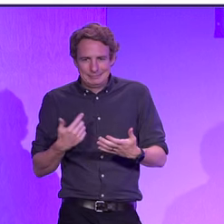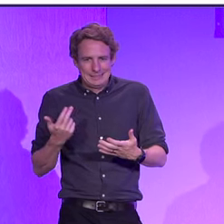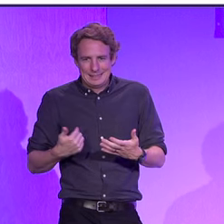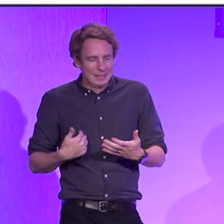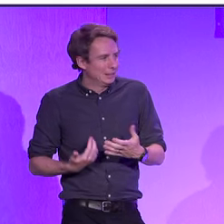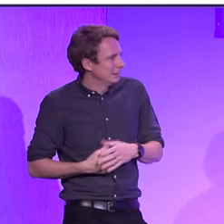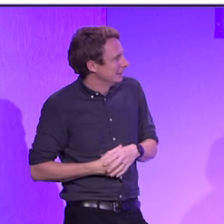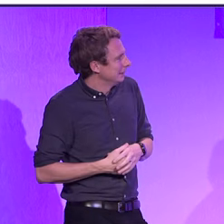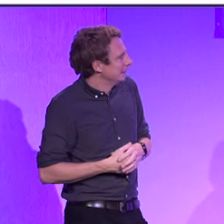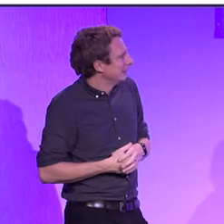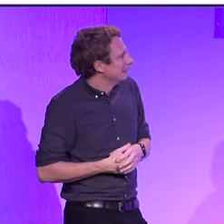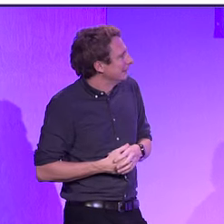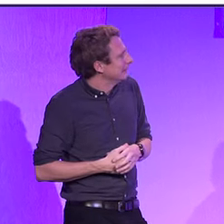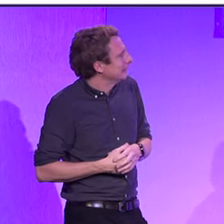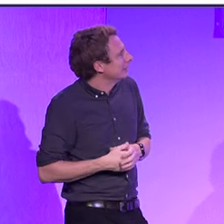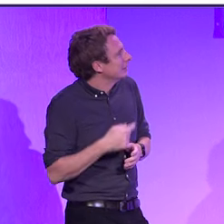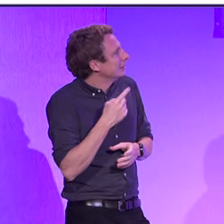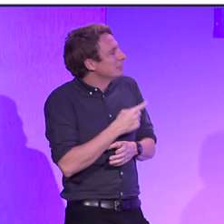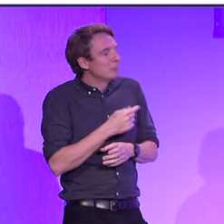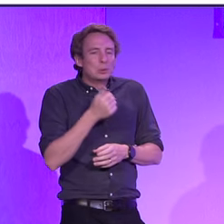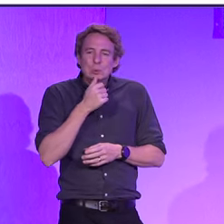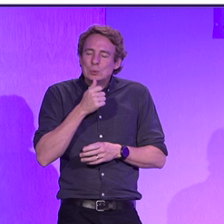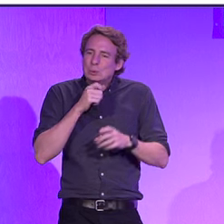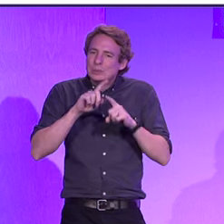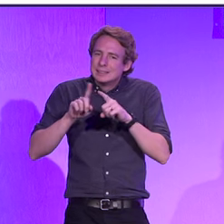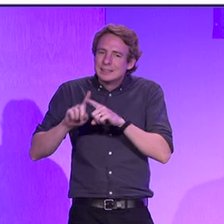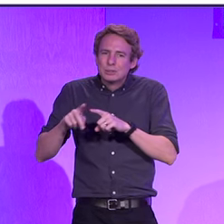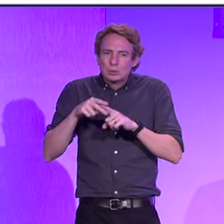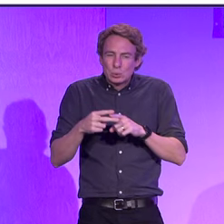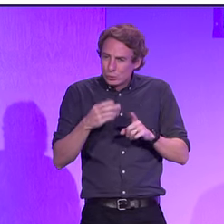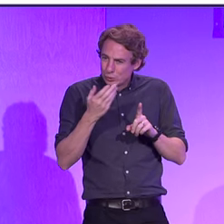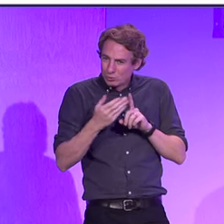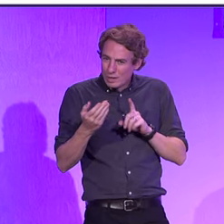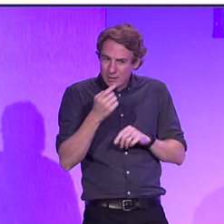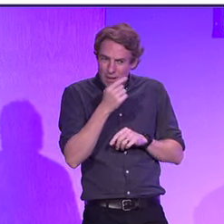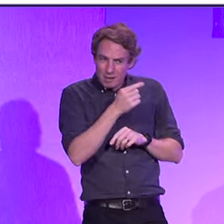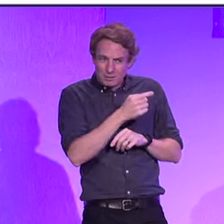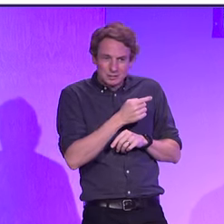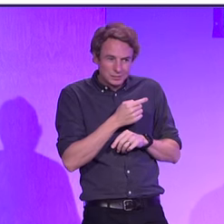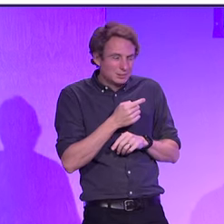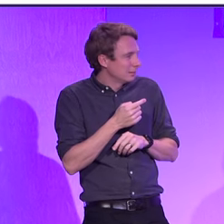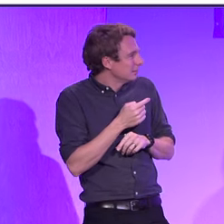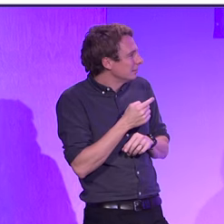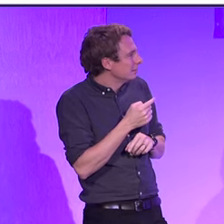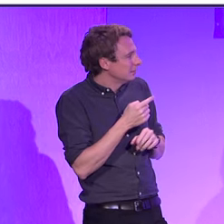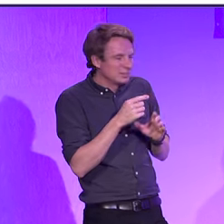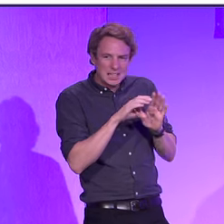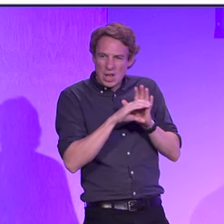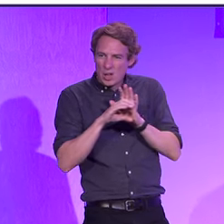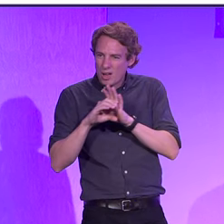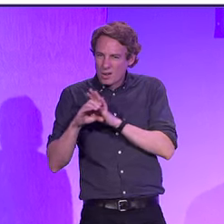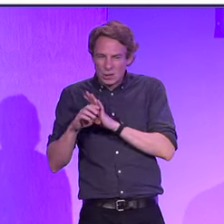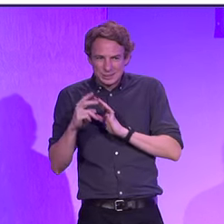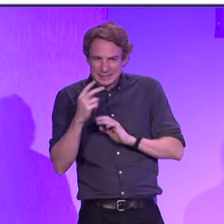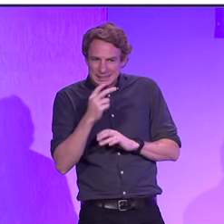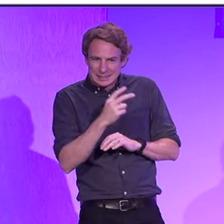concept of like using tools out of the box, who sees some tools that they use right now? Hopefully everyone. I feel like I tried